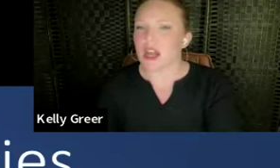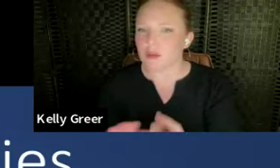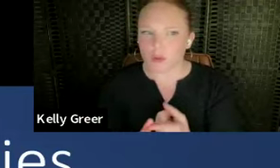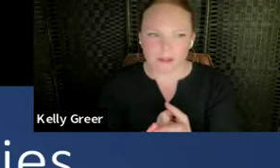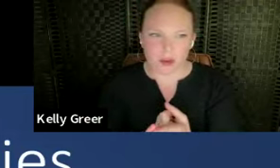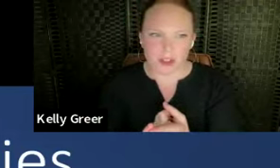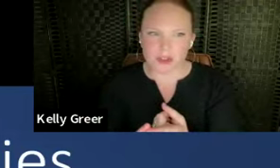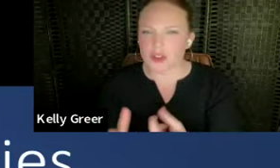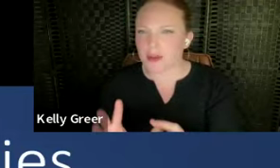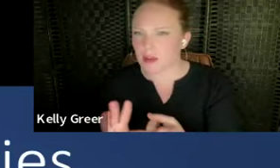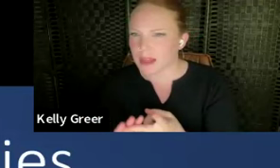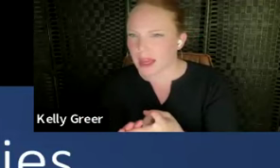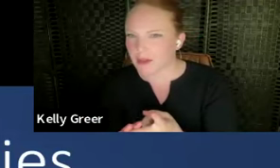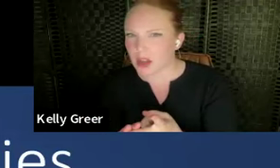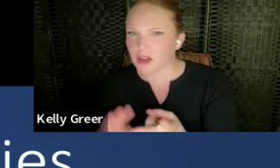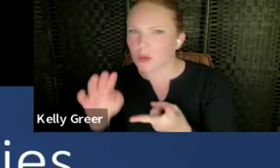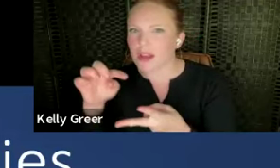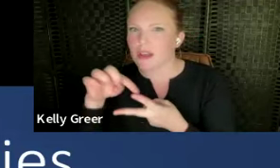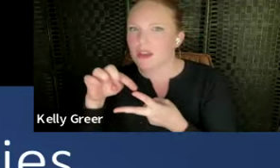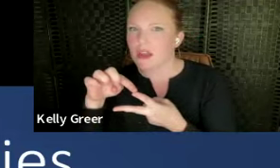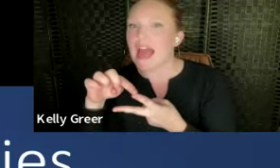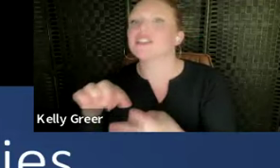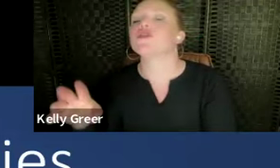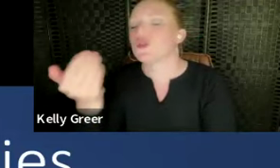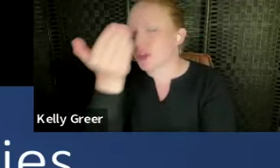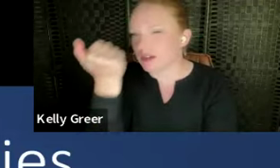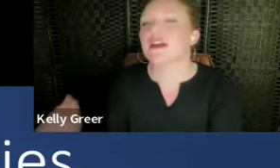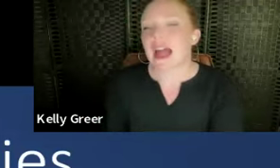we have a 911 focus group and then we have another one,